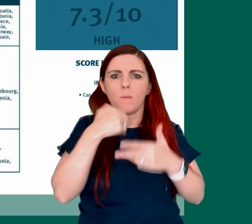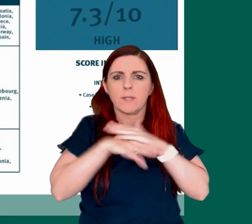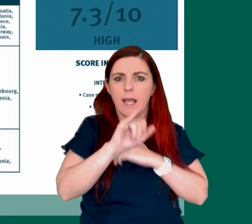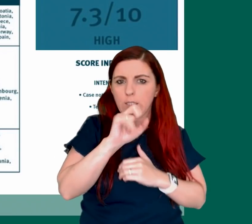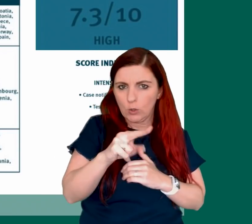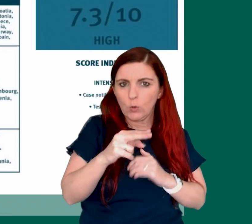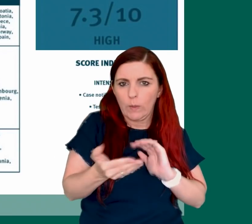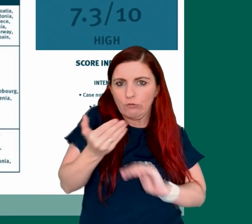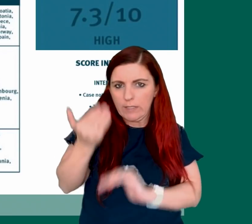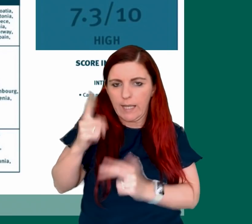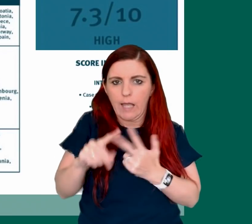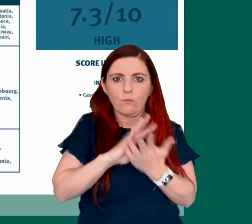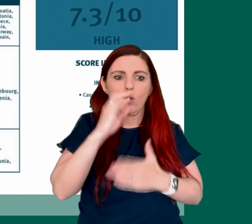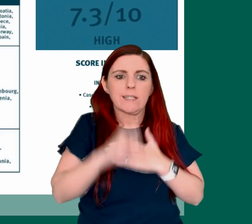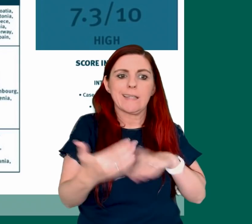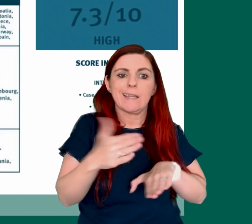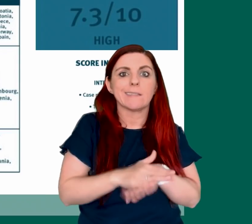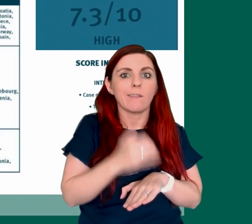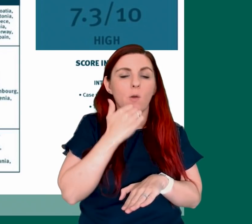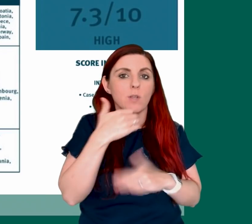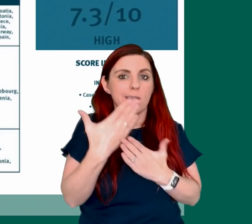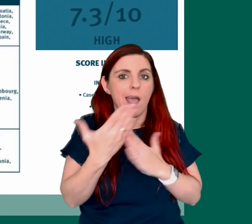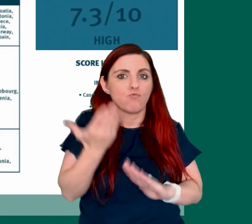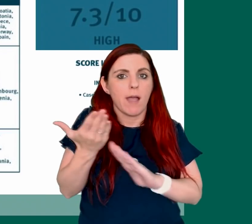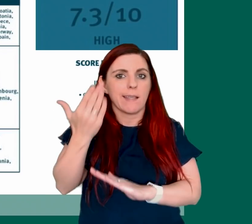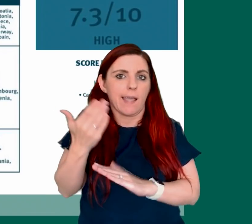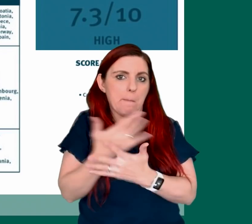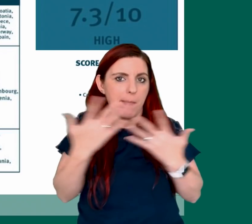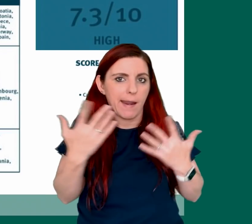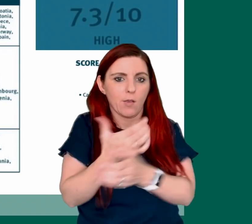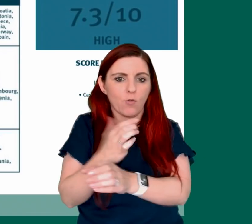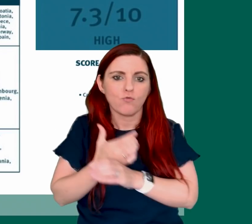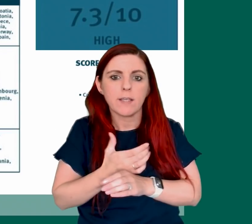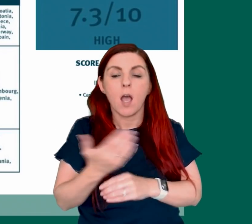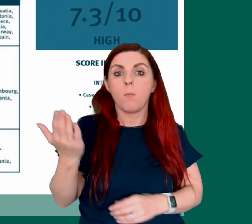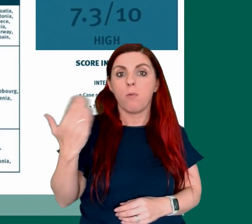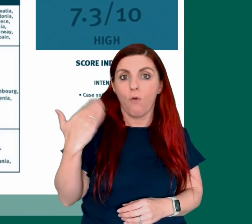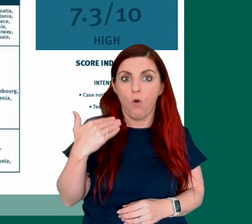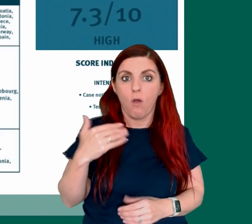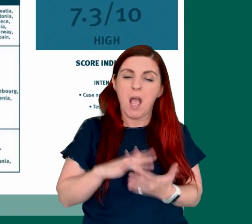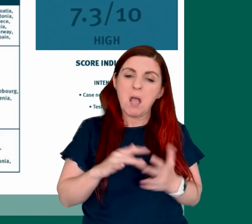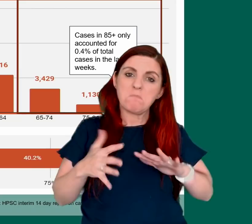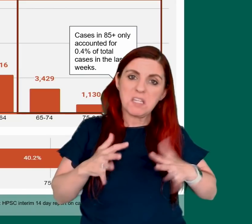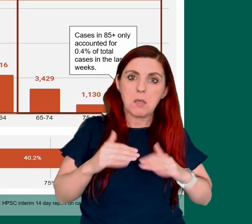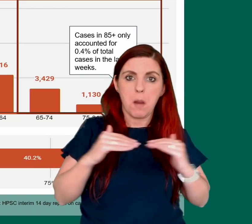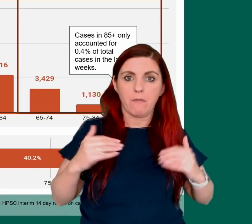and 14-day death rate rising in many countries. And that has gone from medium level of concern to high in the past